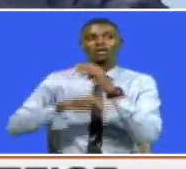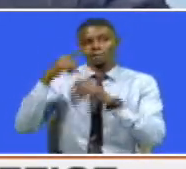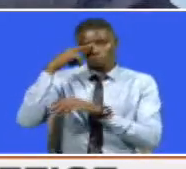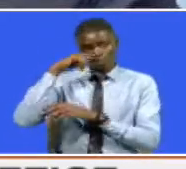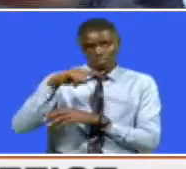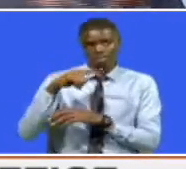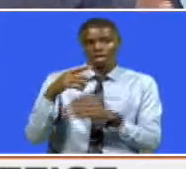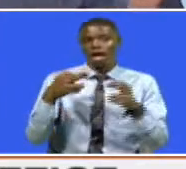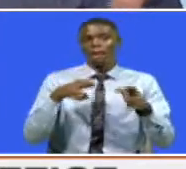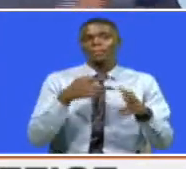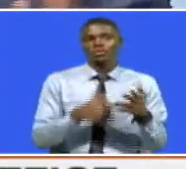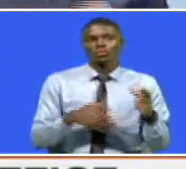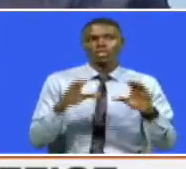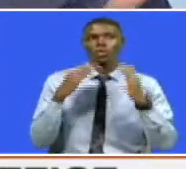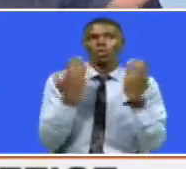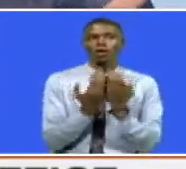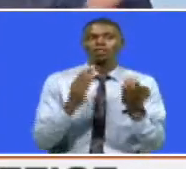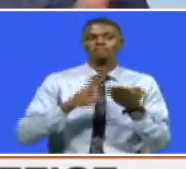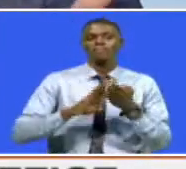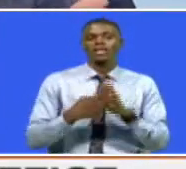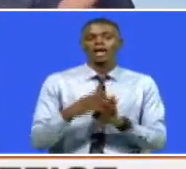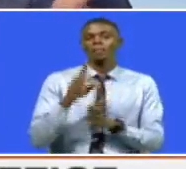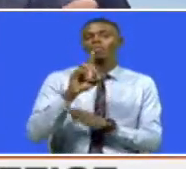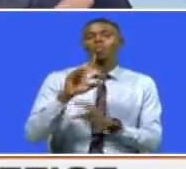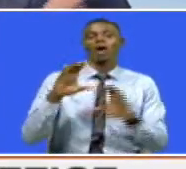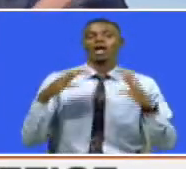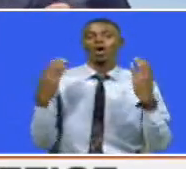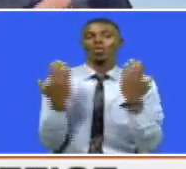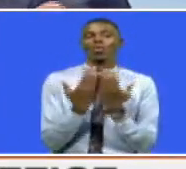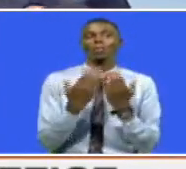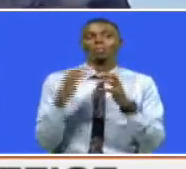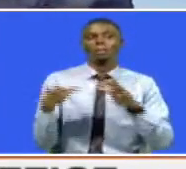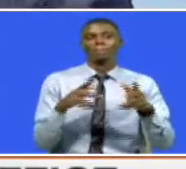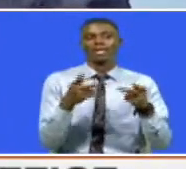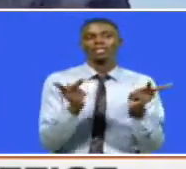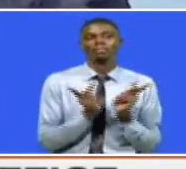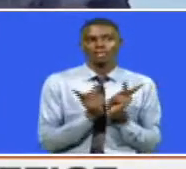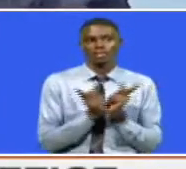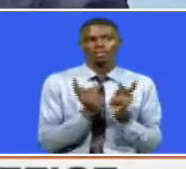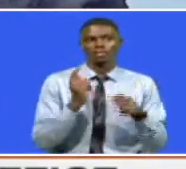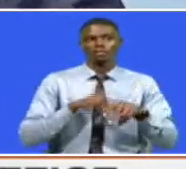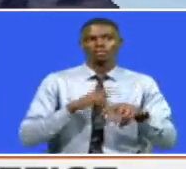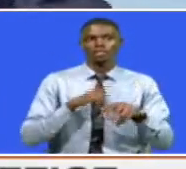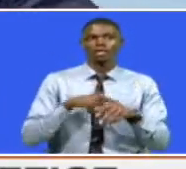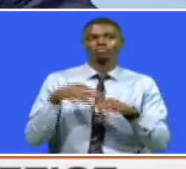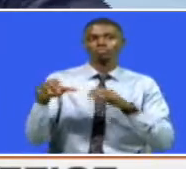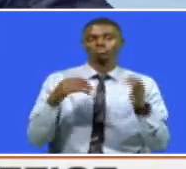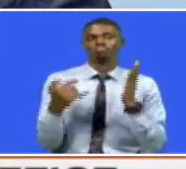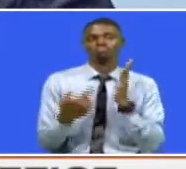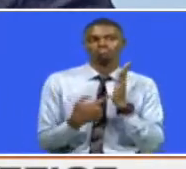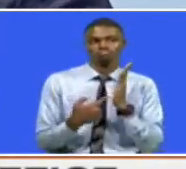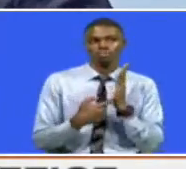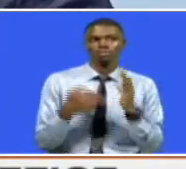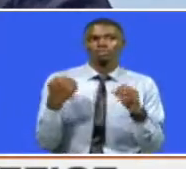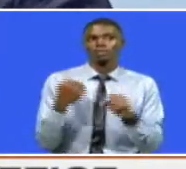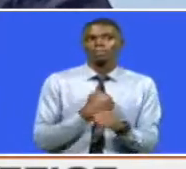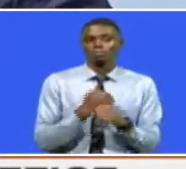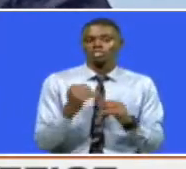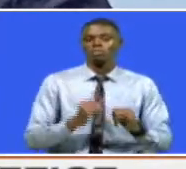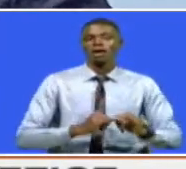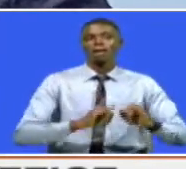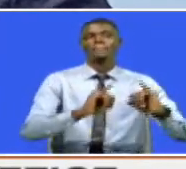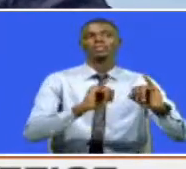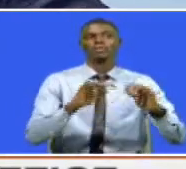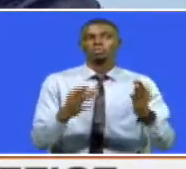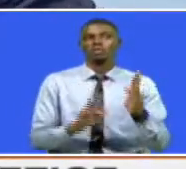happening is that the world has become one global marketplace while leveraging on technology. And you cannot implement